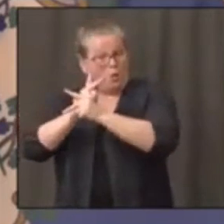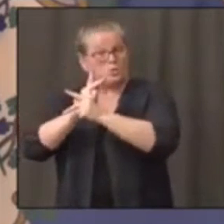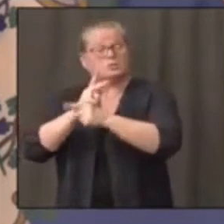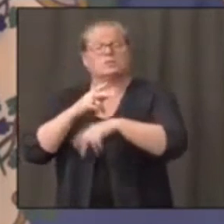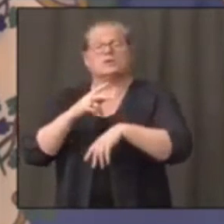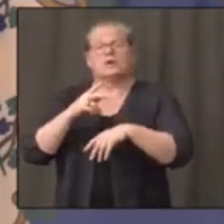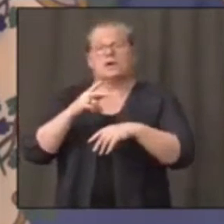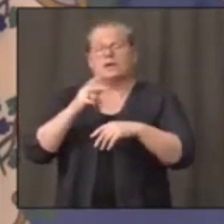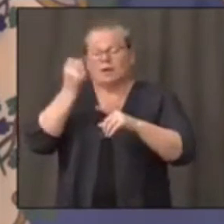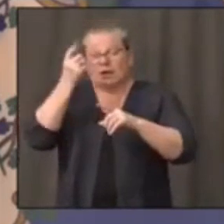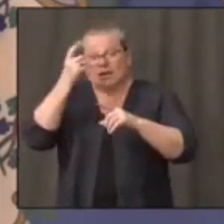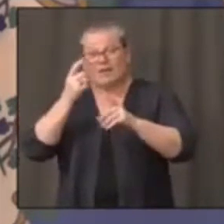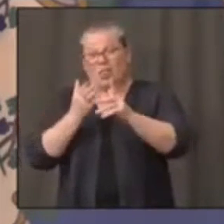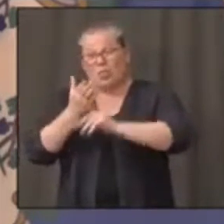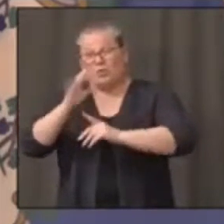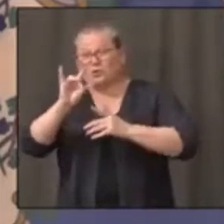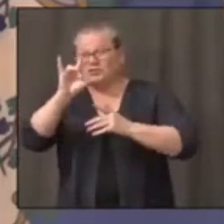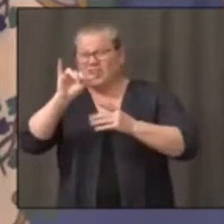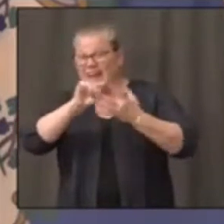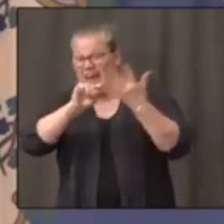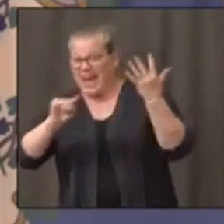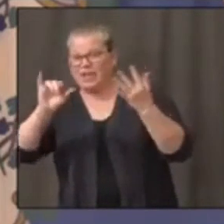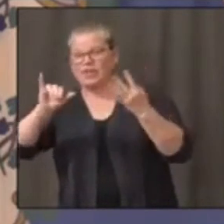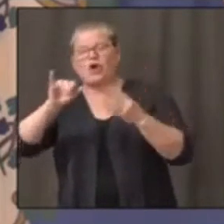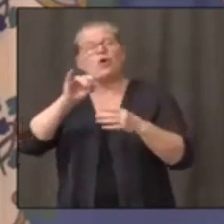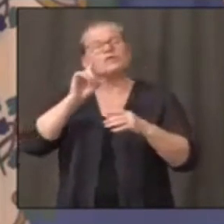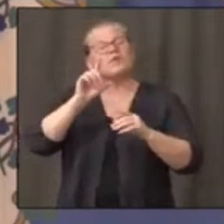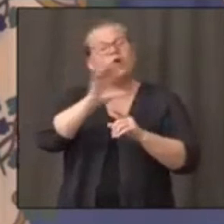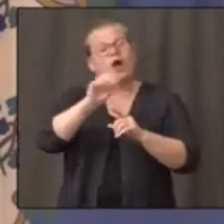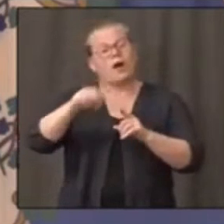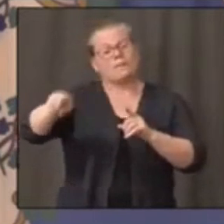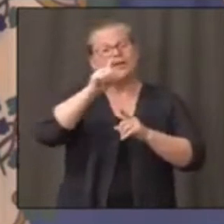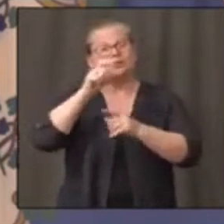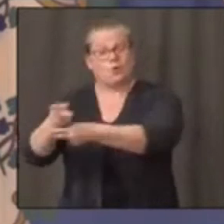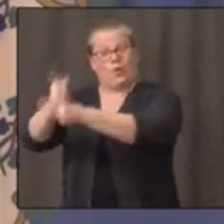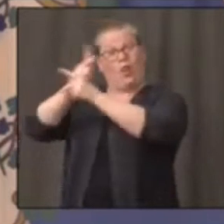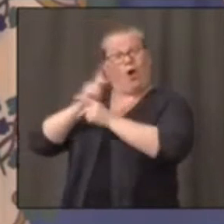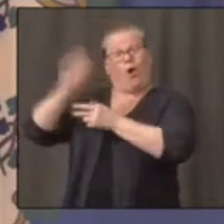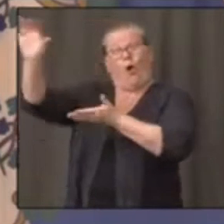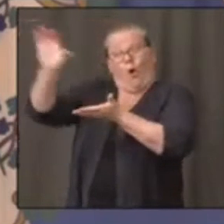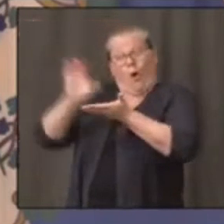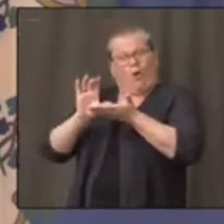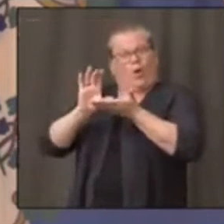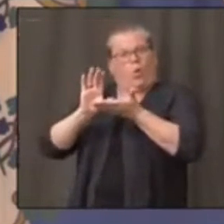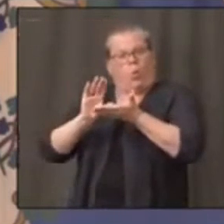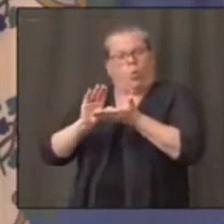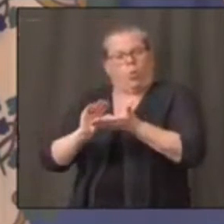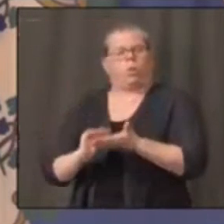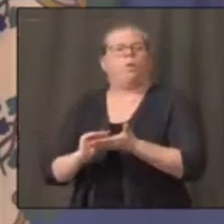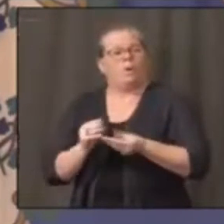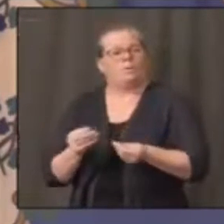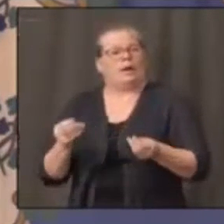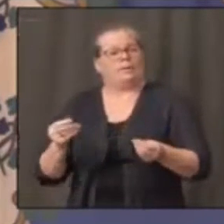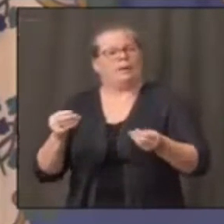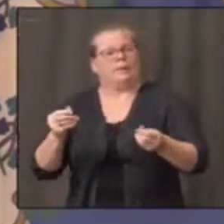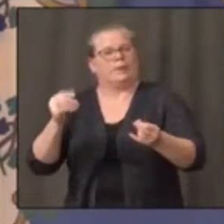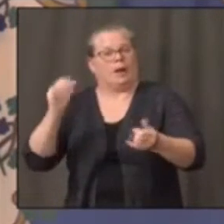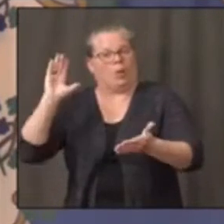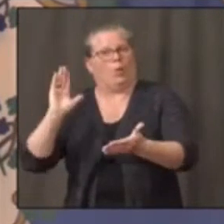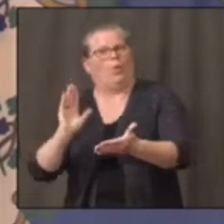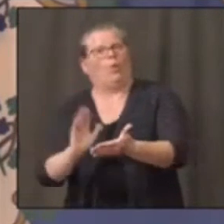those PPP loans are running out for companies like that. So I'm working with Chris